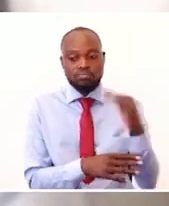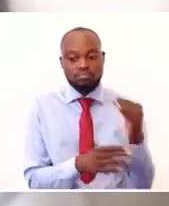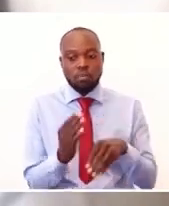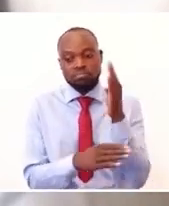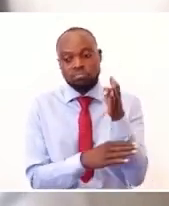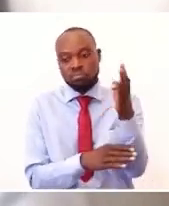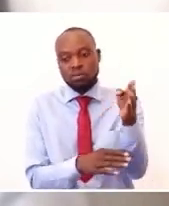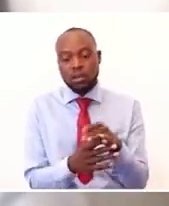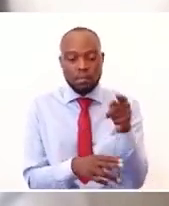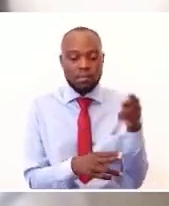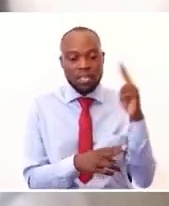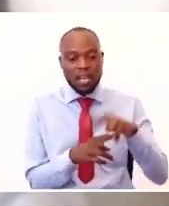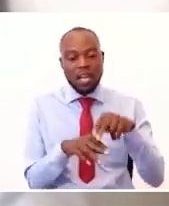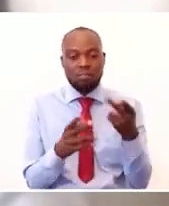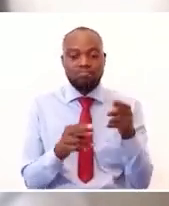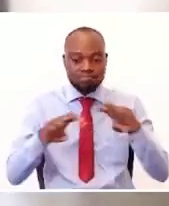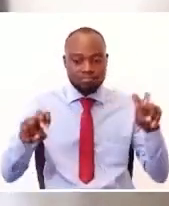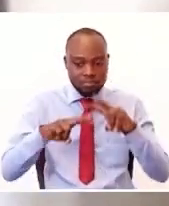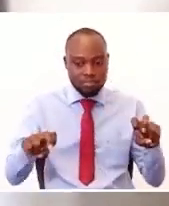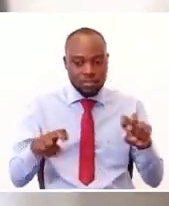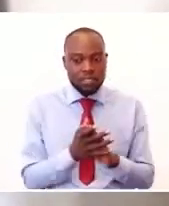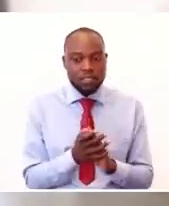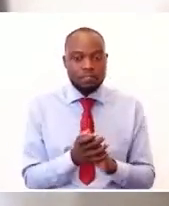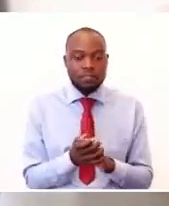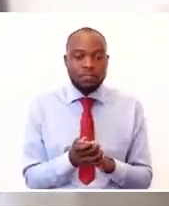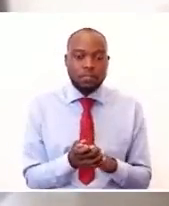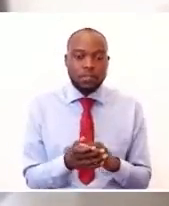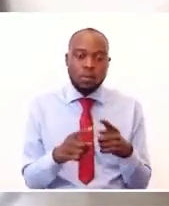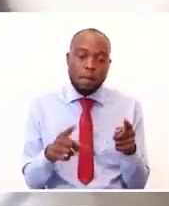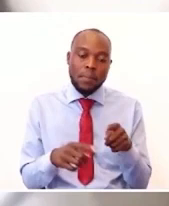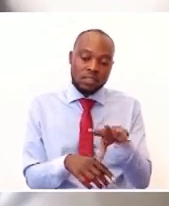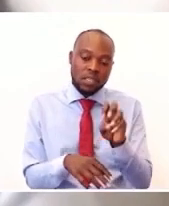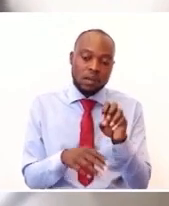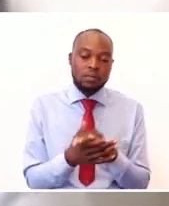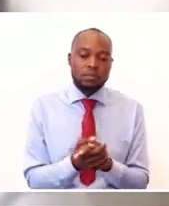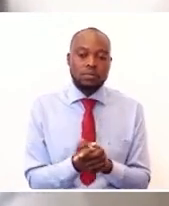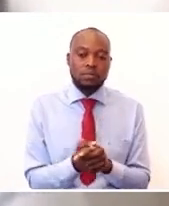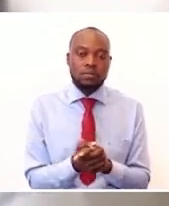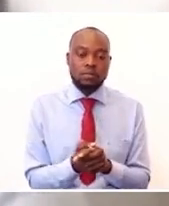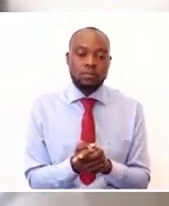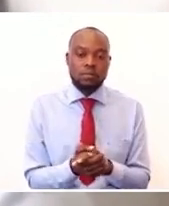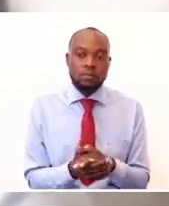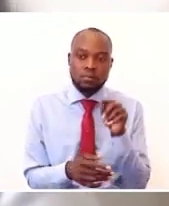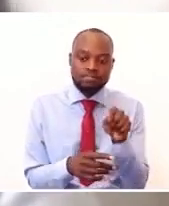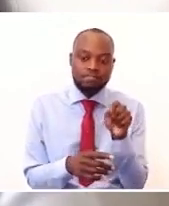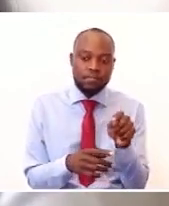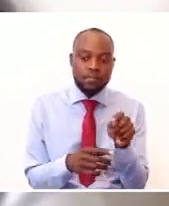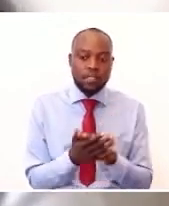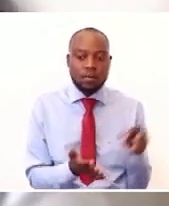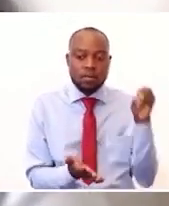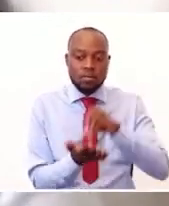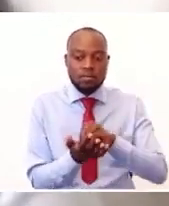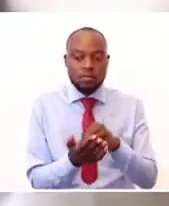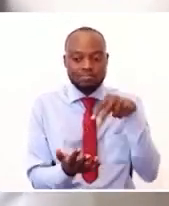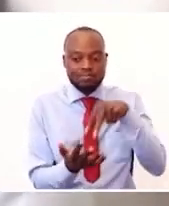is going to be that surcharges are going to take place and they're going to deepen. These time-based fees that are applied on outstanding